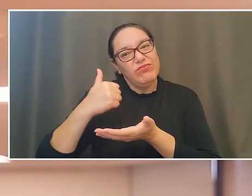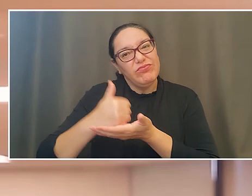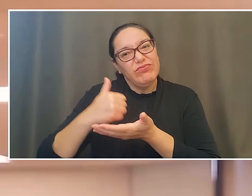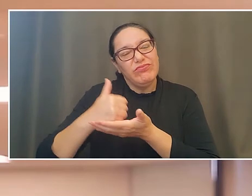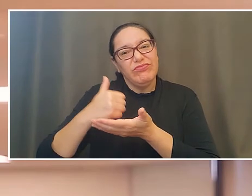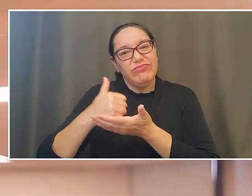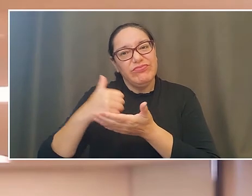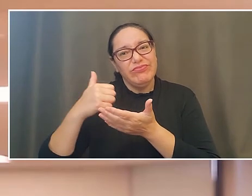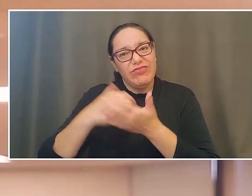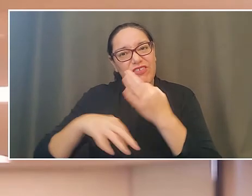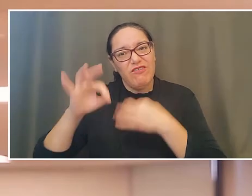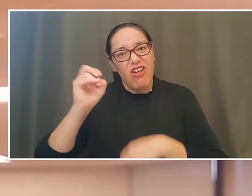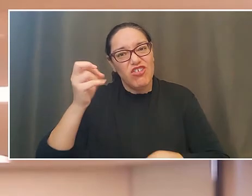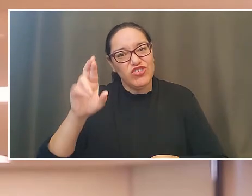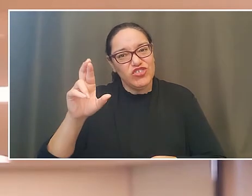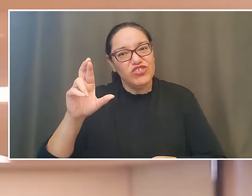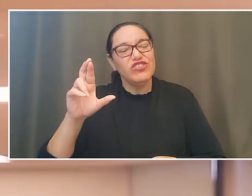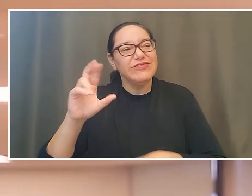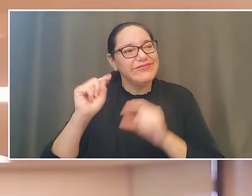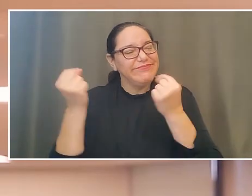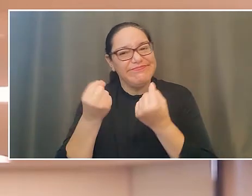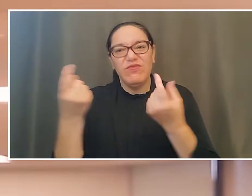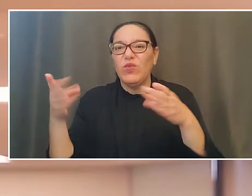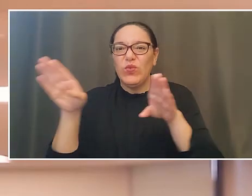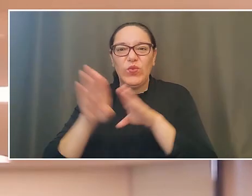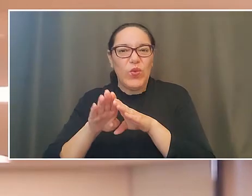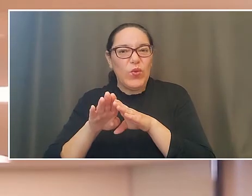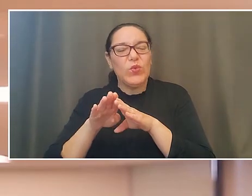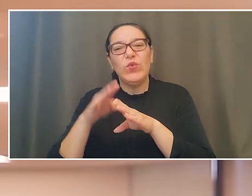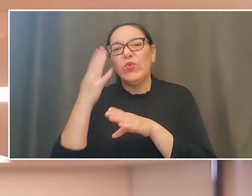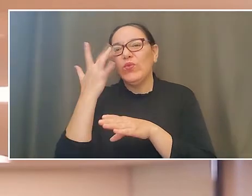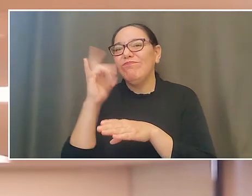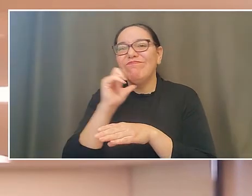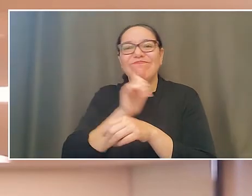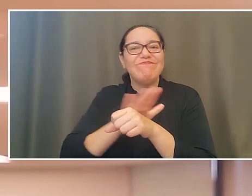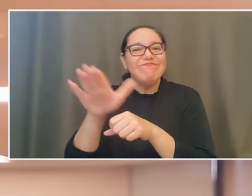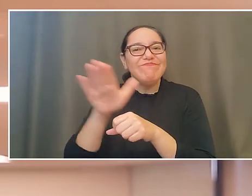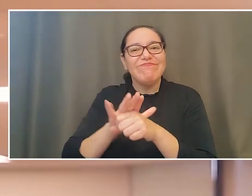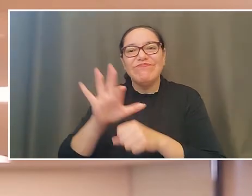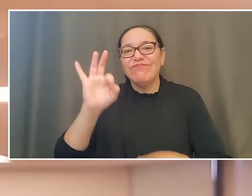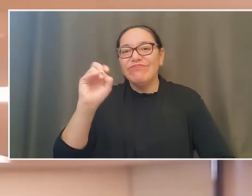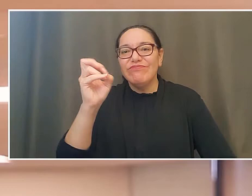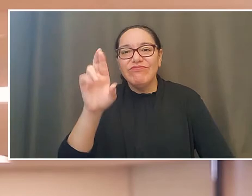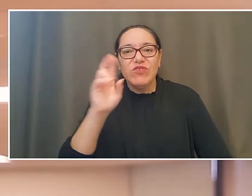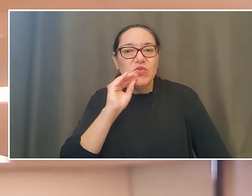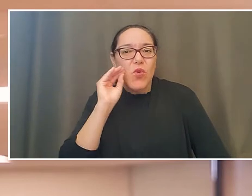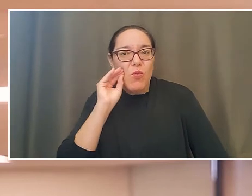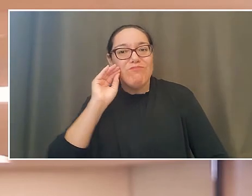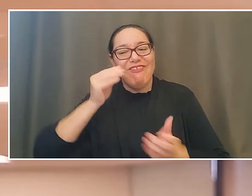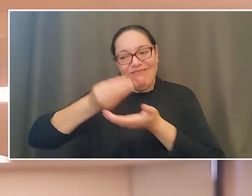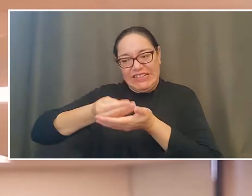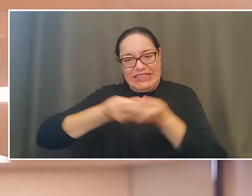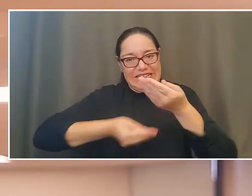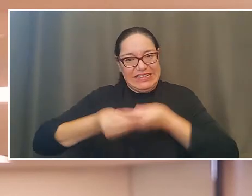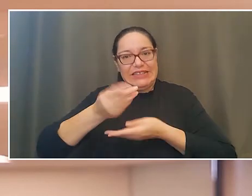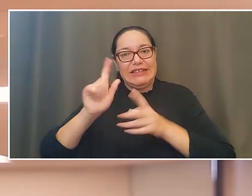24, 2019, due to a lack of foster care homes to fiscally sustain the